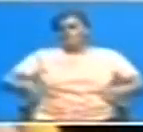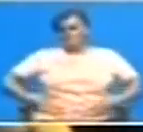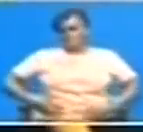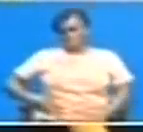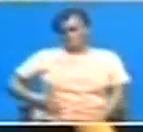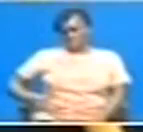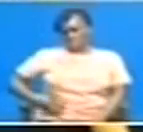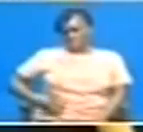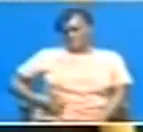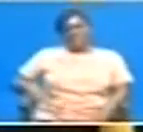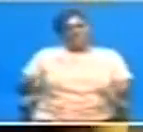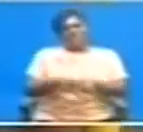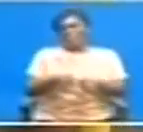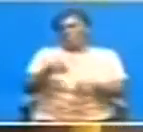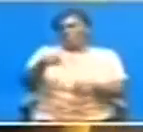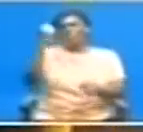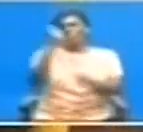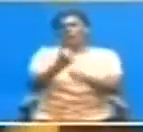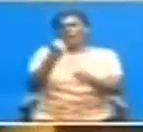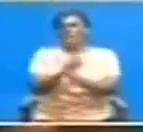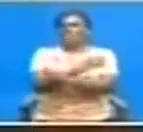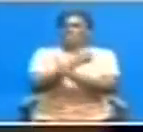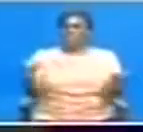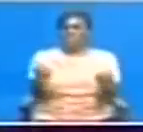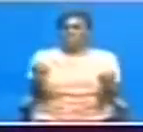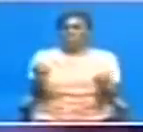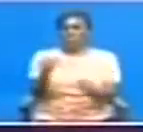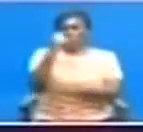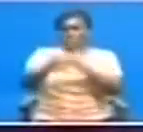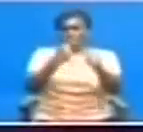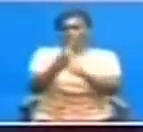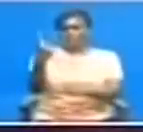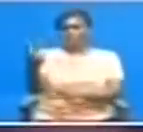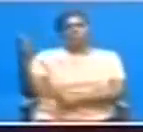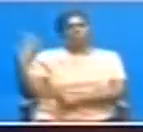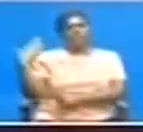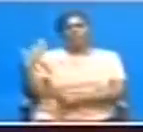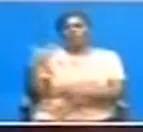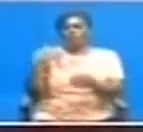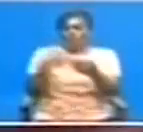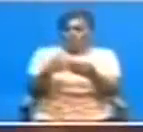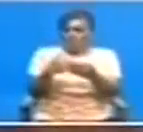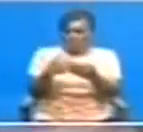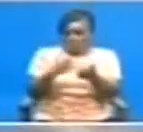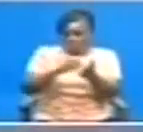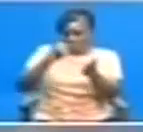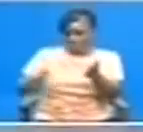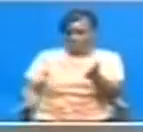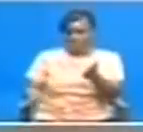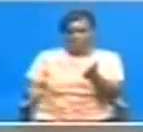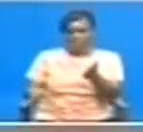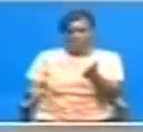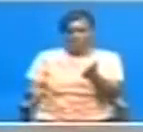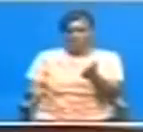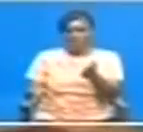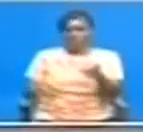which unfortunately is malfunctioning and has been choking for the last 2 years and about to give up on him, forcing him